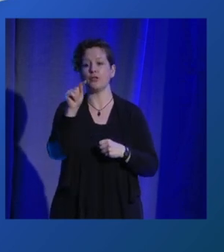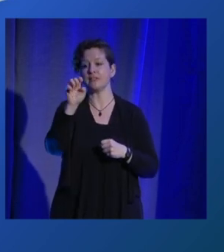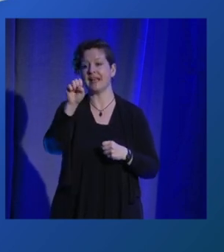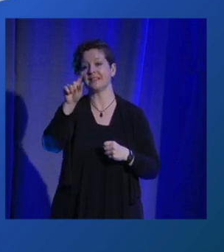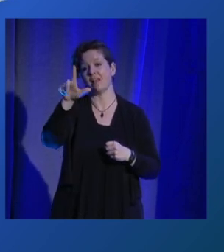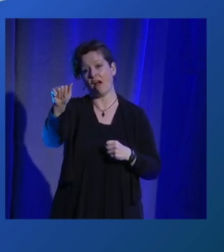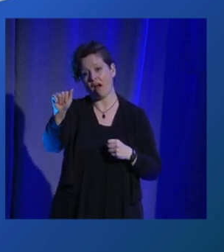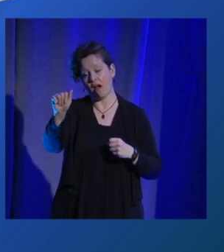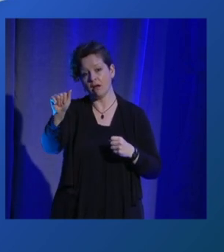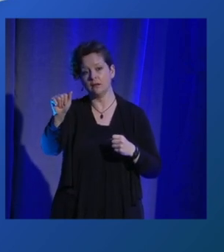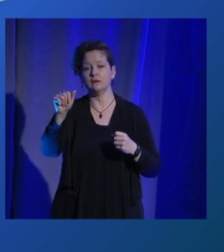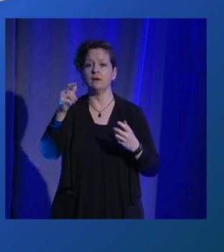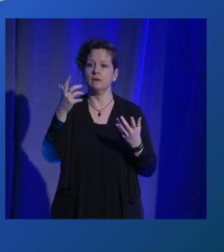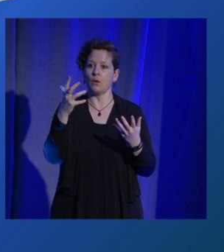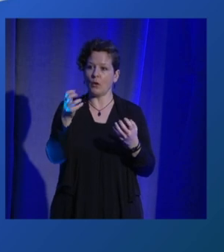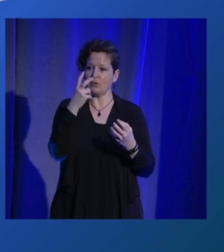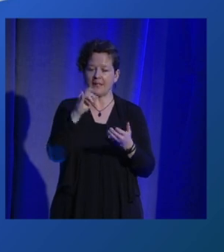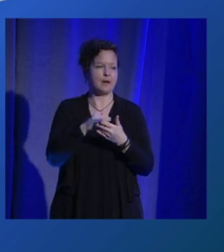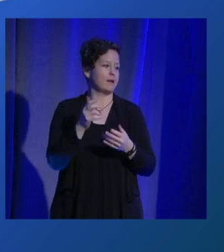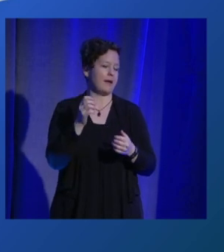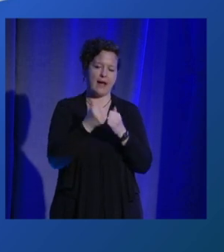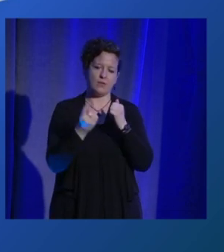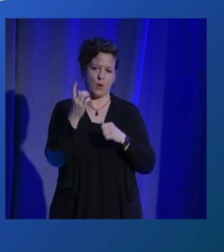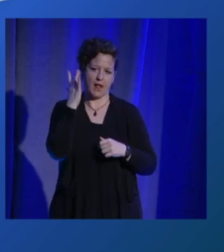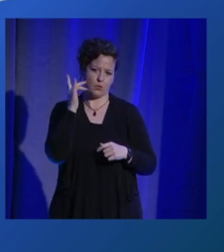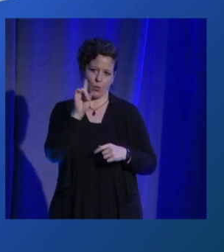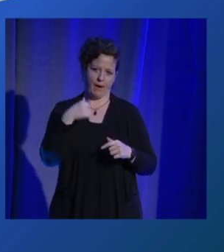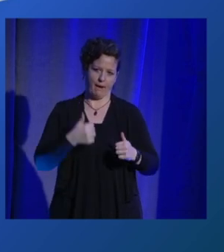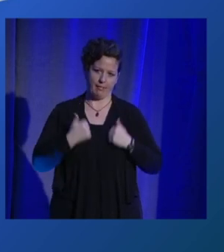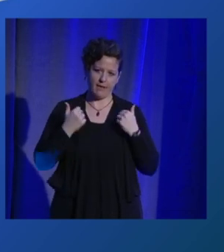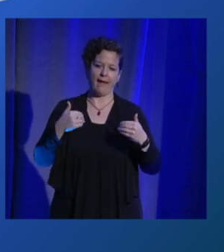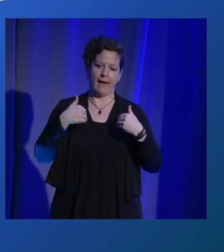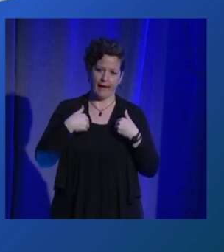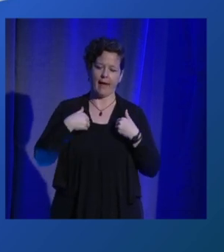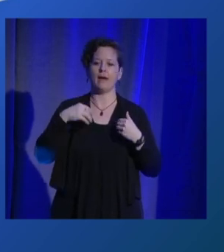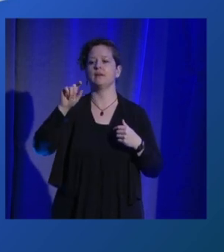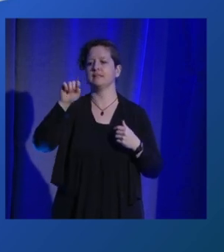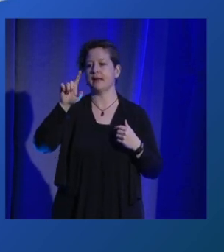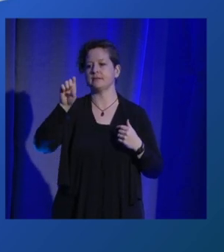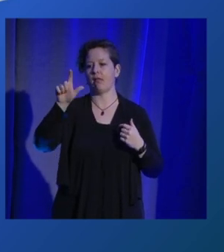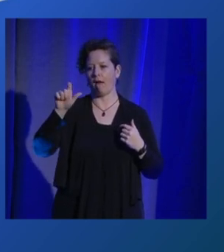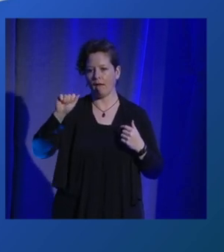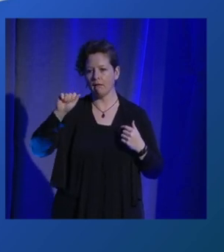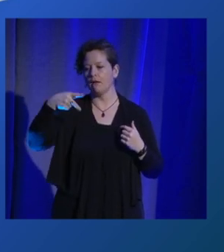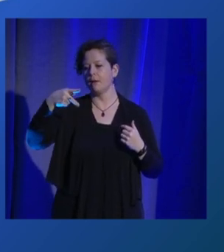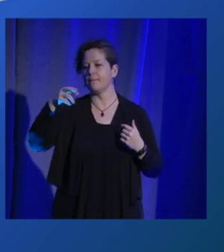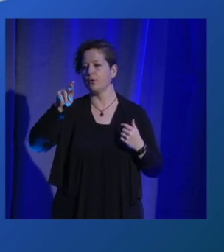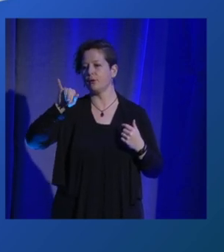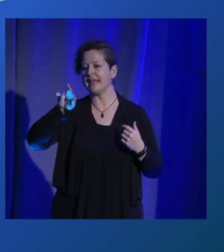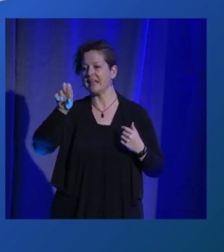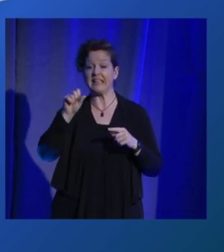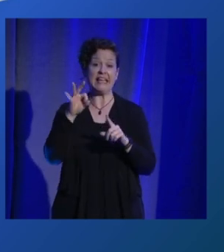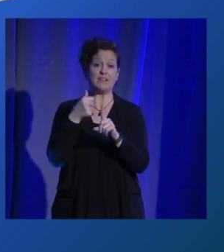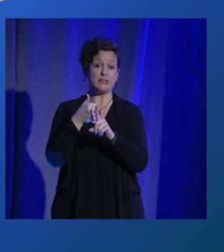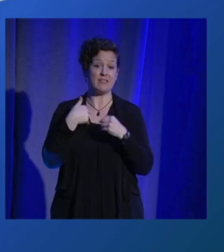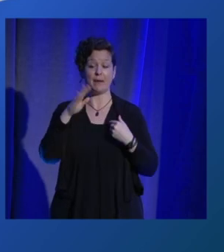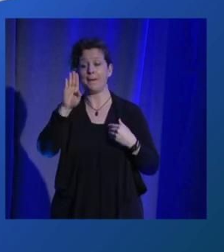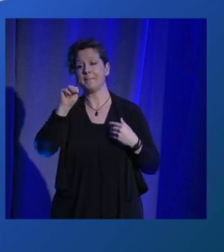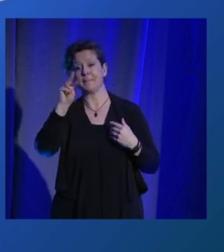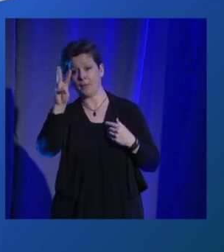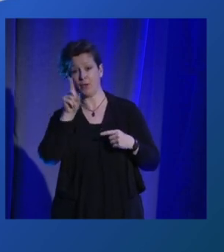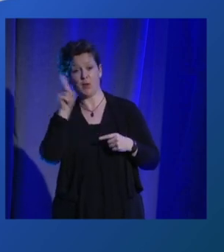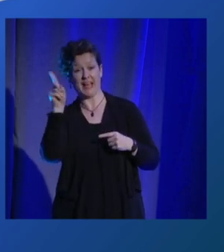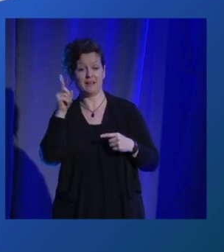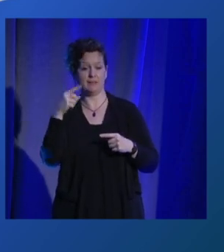everybody has a Tesla every solder Priuses they all have Teslas now nobody has a BMW if you have a BMW you're old right everybody has